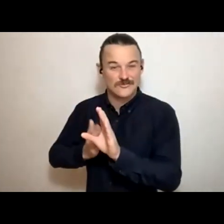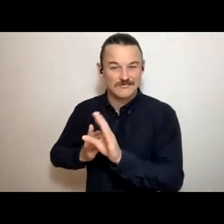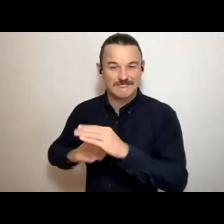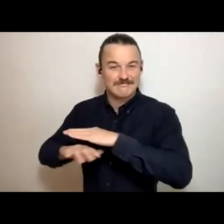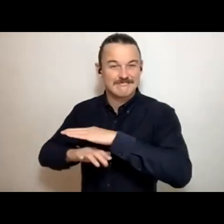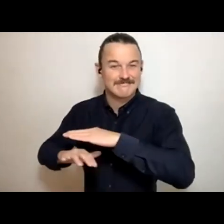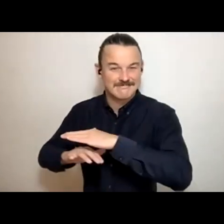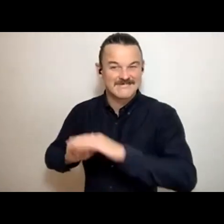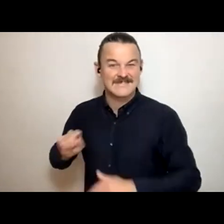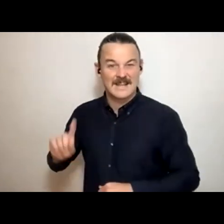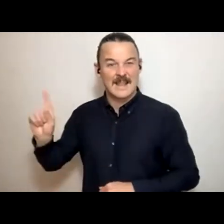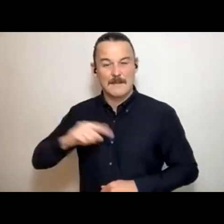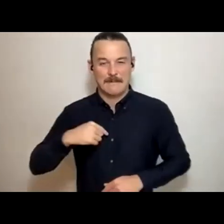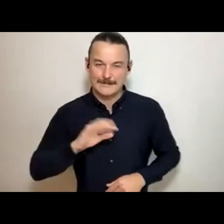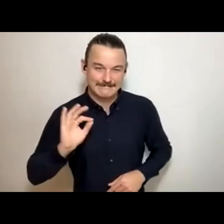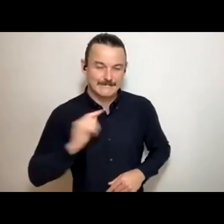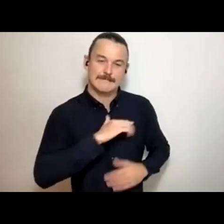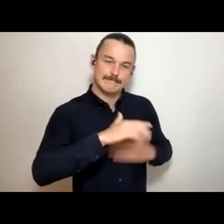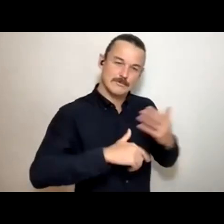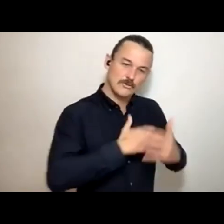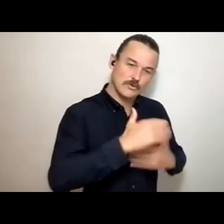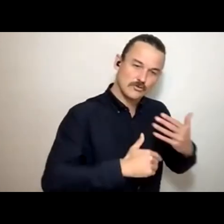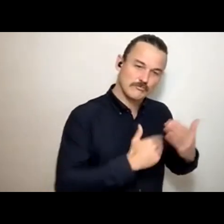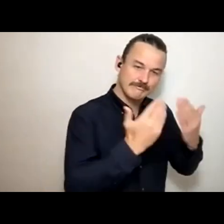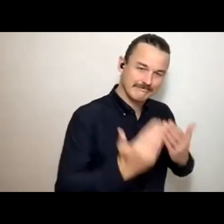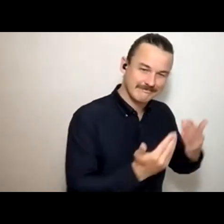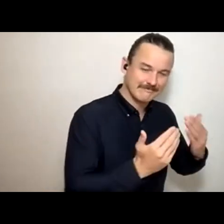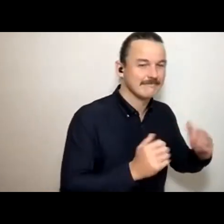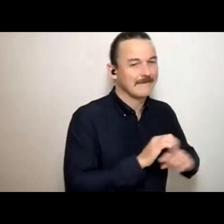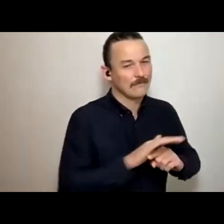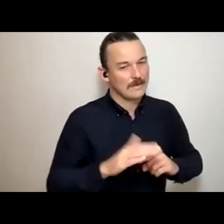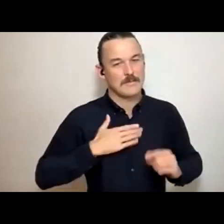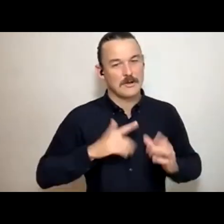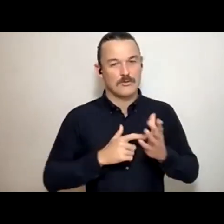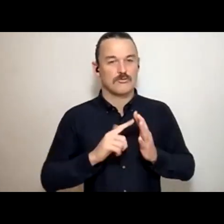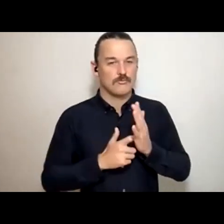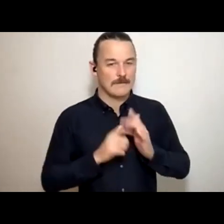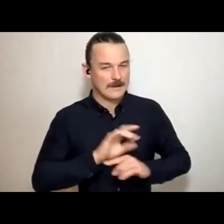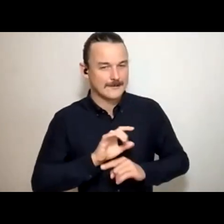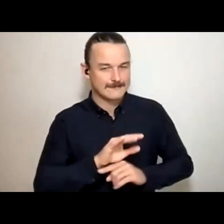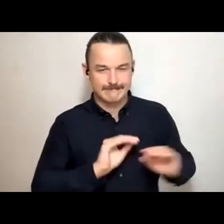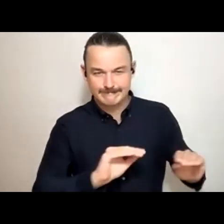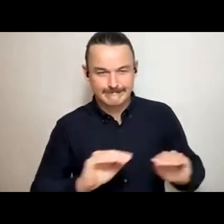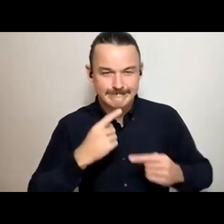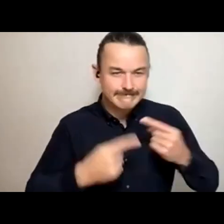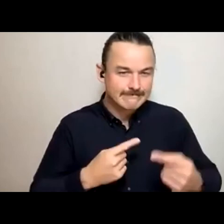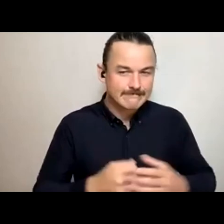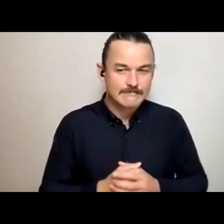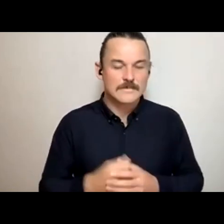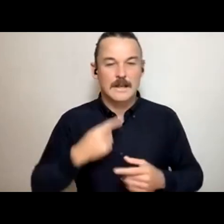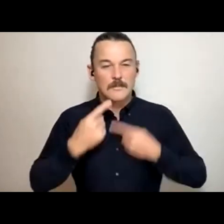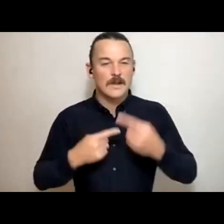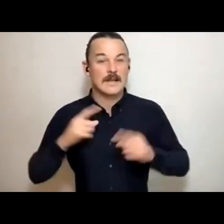um, conceptions of careers as a case study and also, um, how disability can be a lens in which we